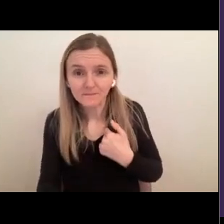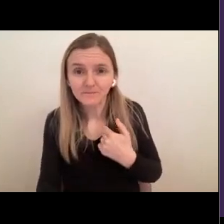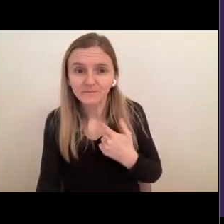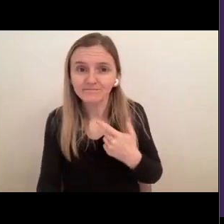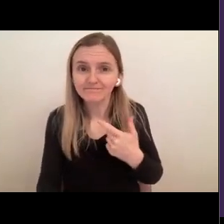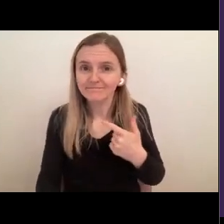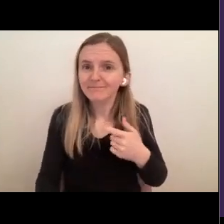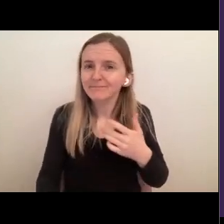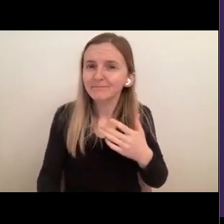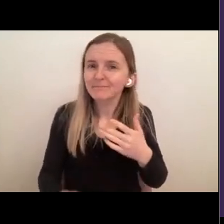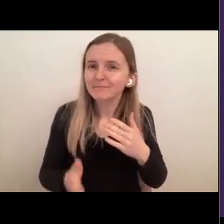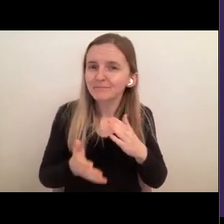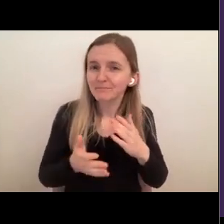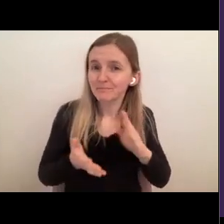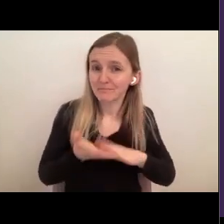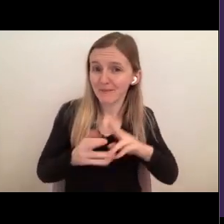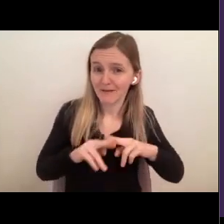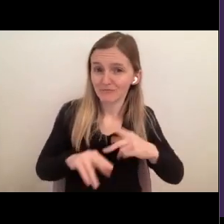neurodivergent understanding.